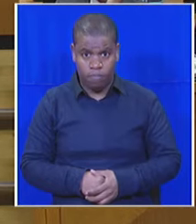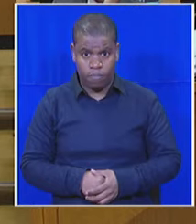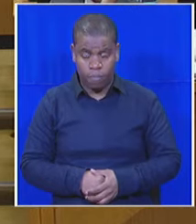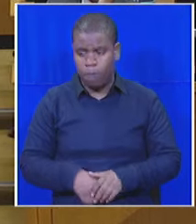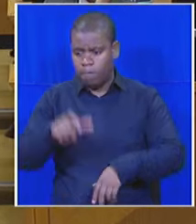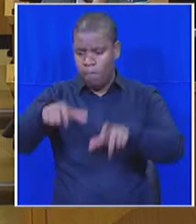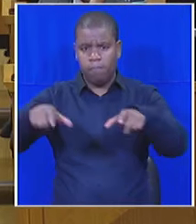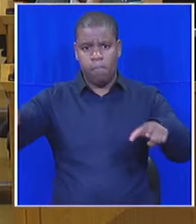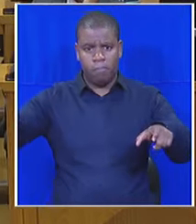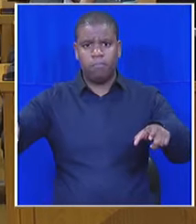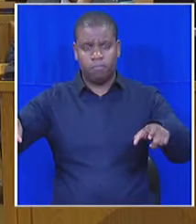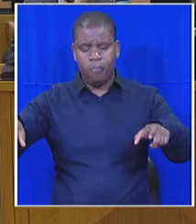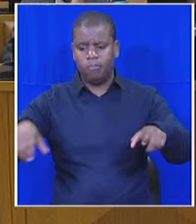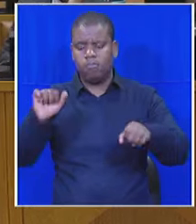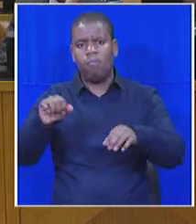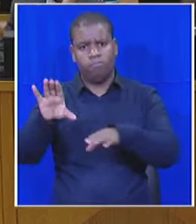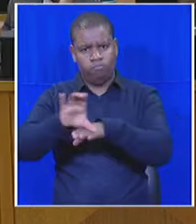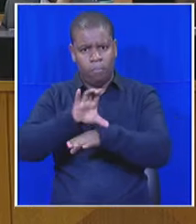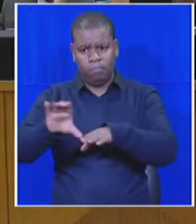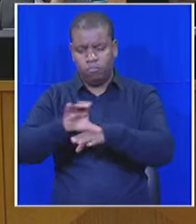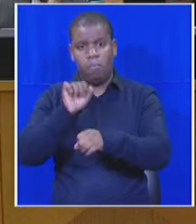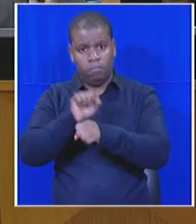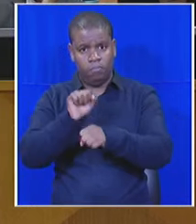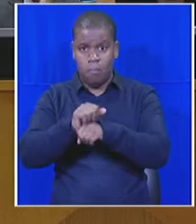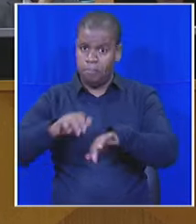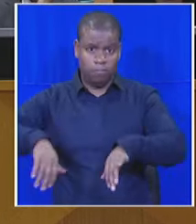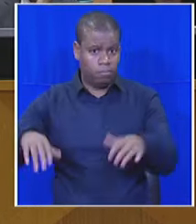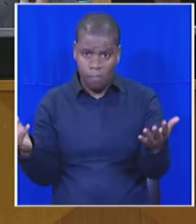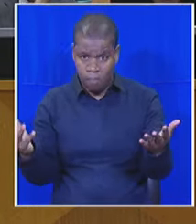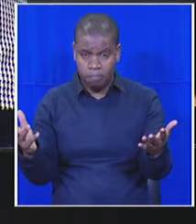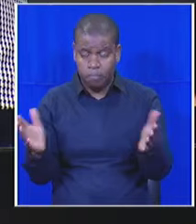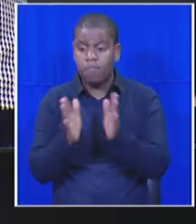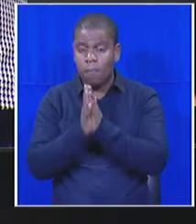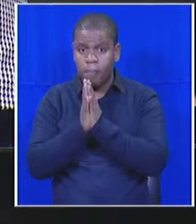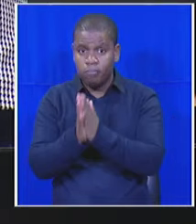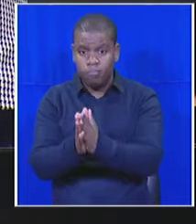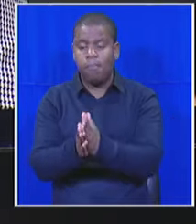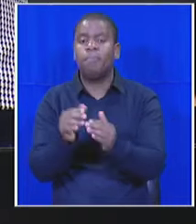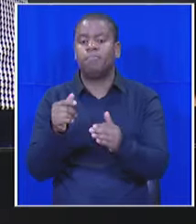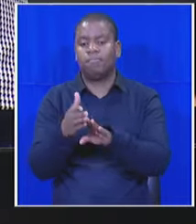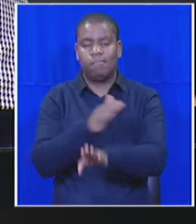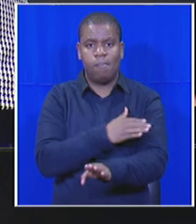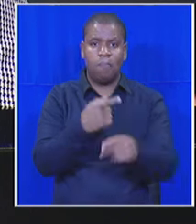Those whose machines are not performing, just do as I said before.